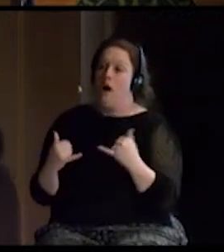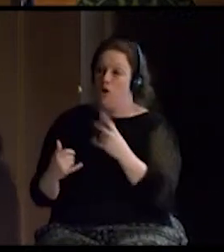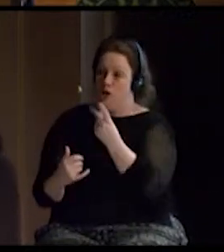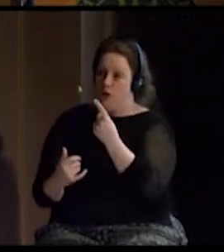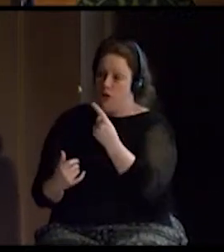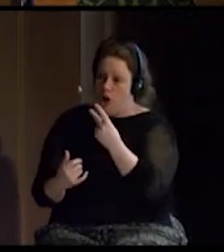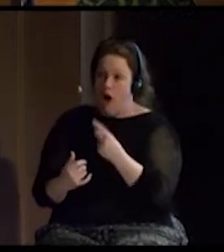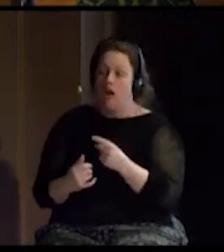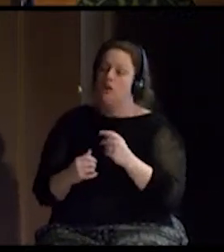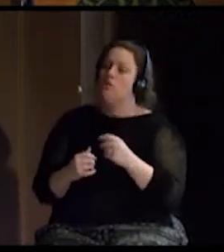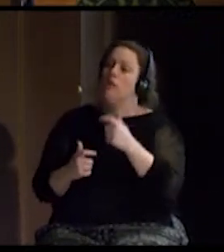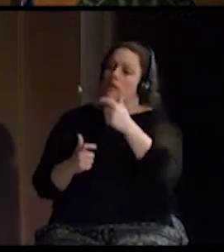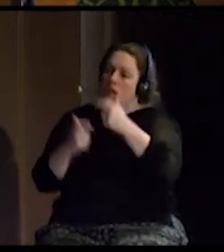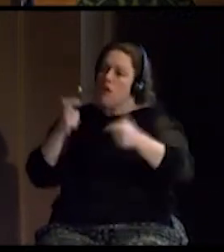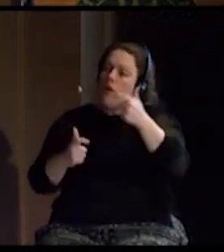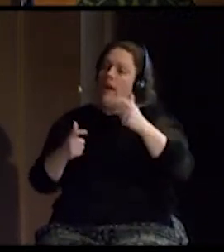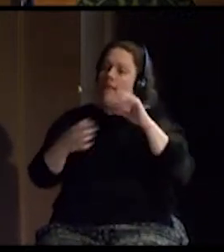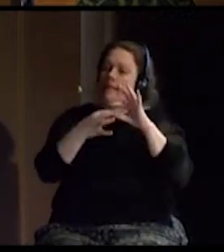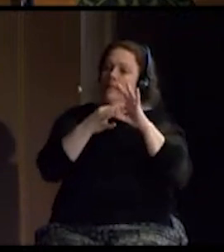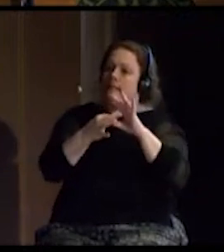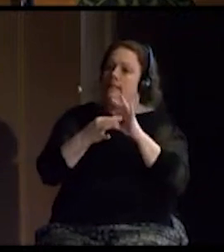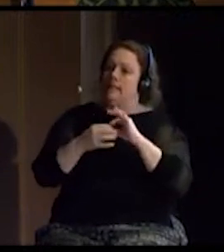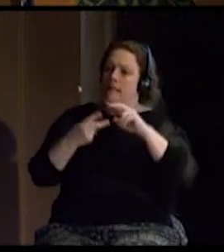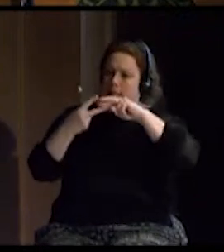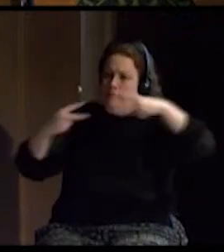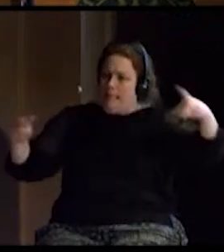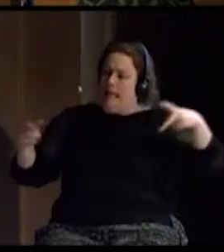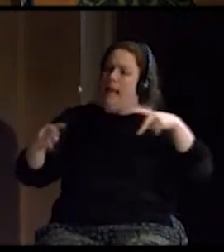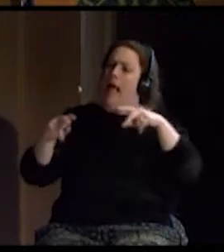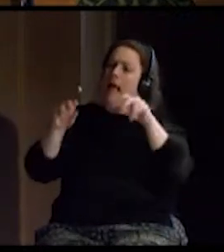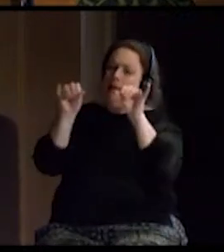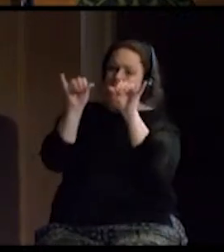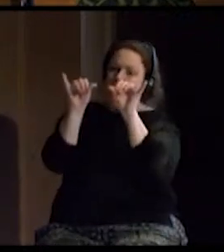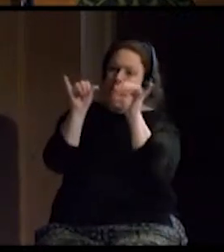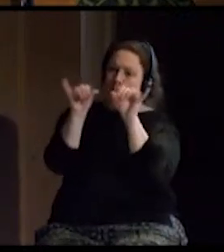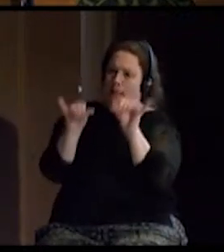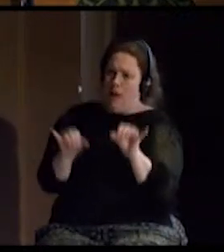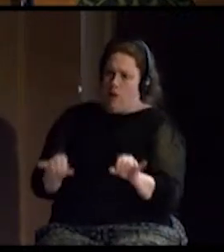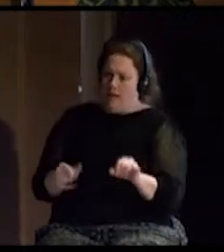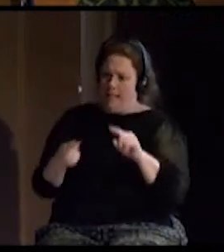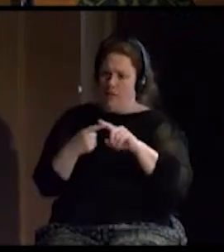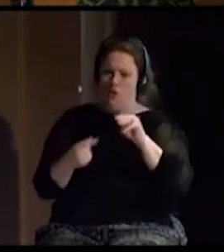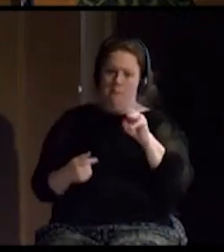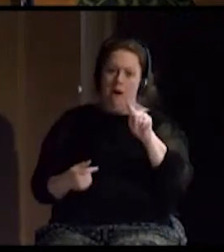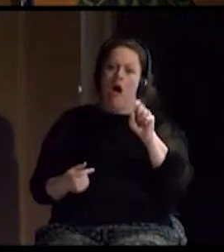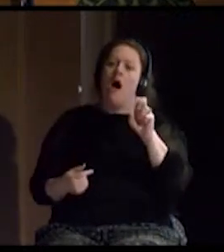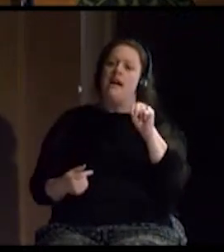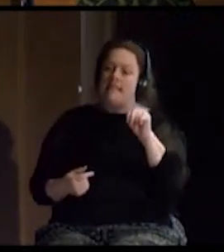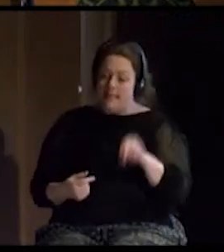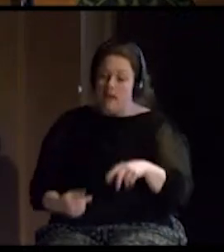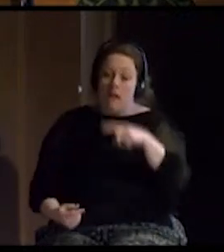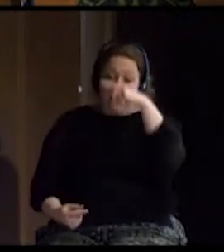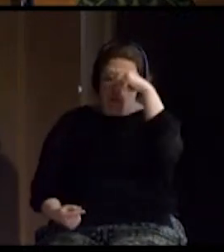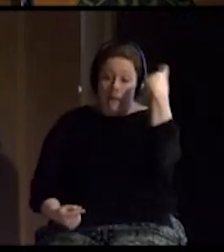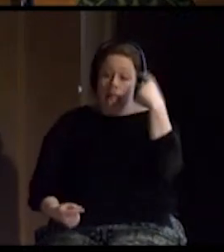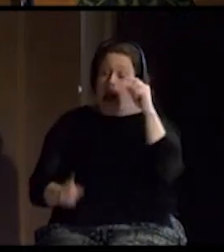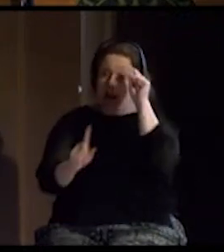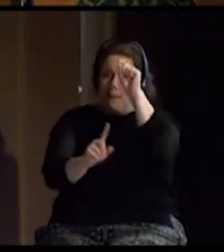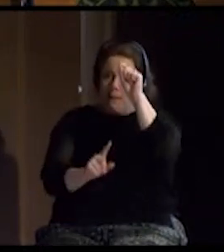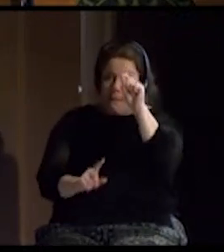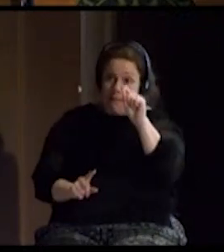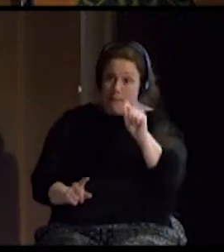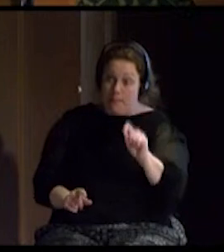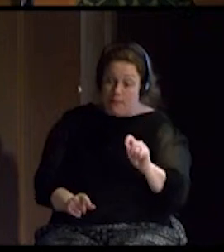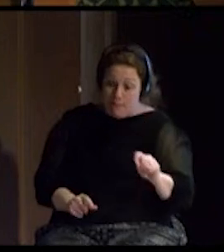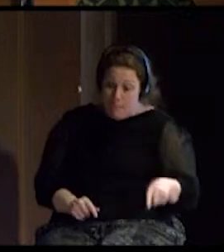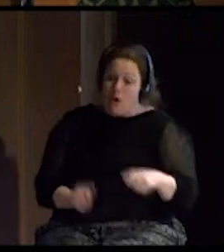affinity or similarity to mutton. So the more to the right, the greater the similarity to mutton. And the black points on this figure represents